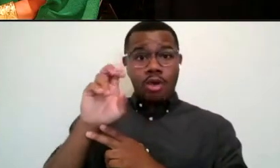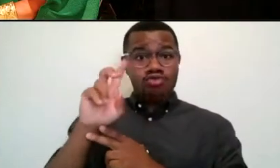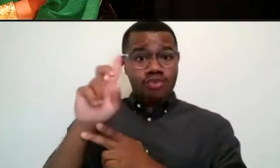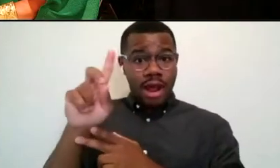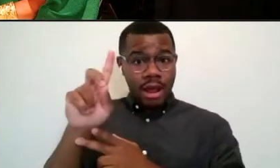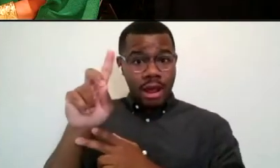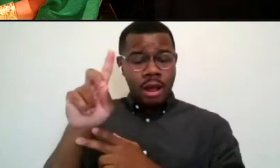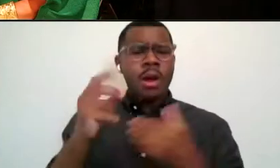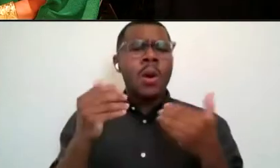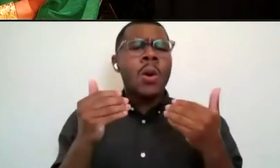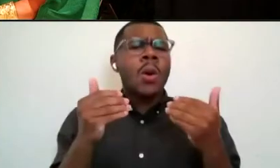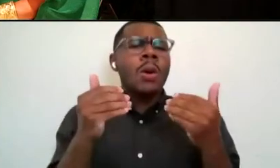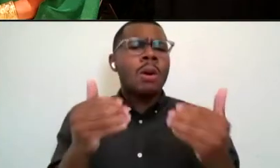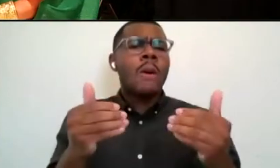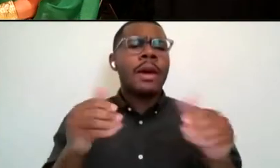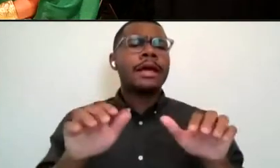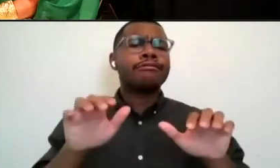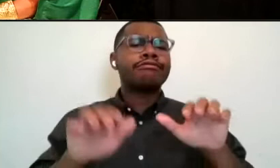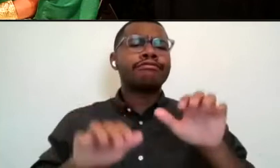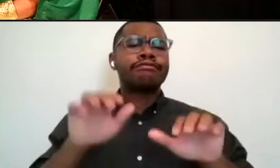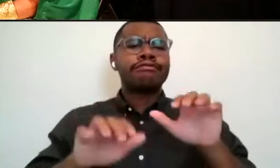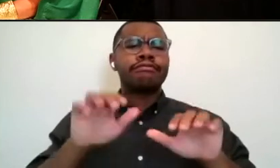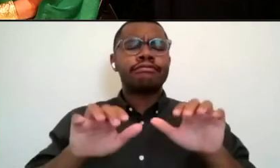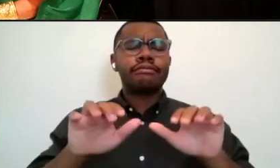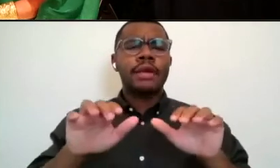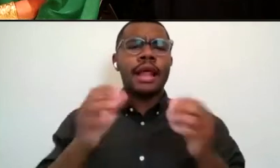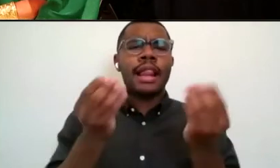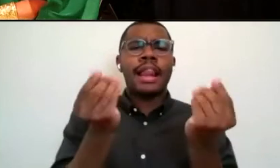land acknowledgments into the chat if that's something you're